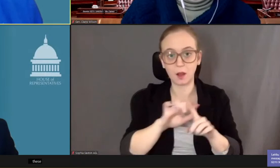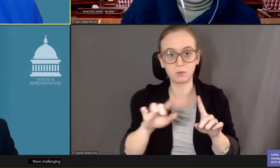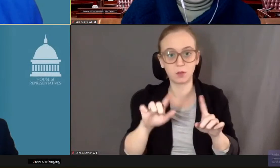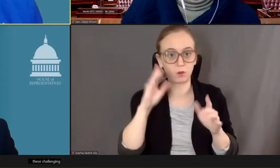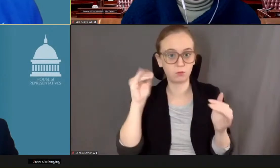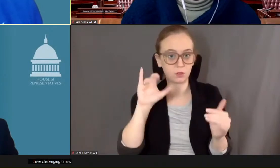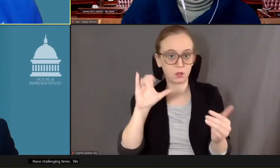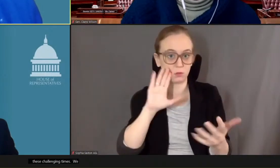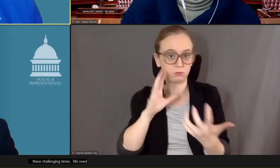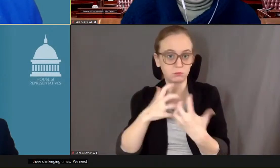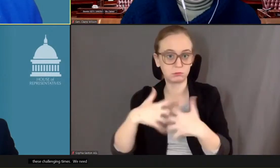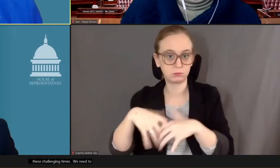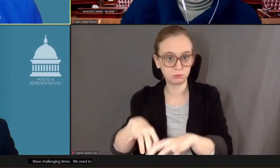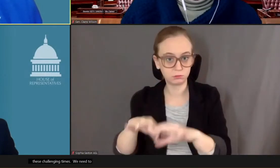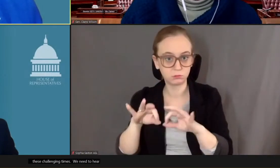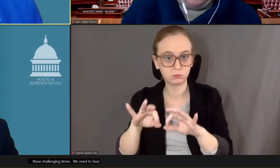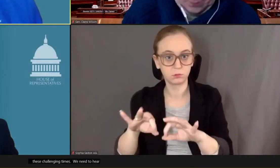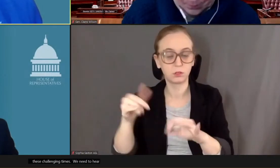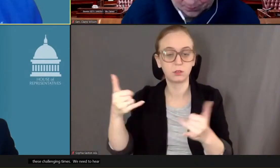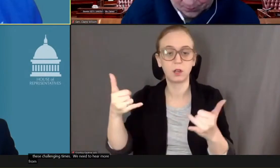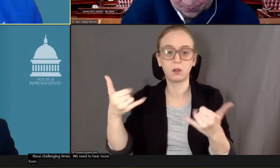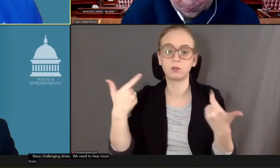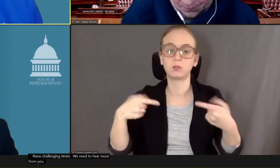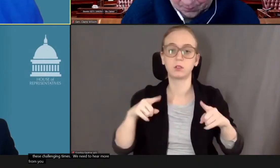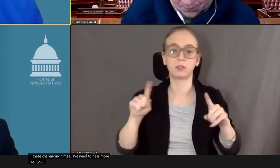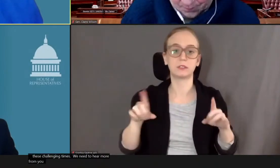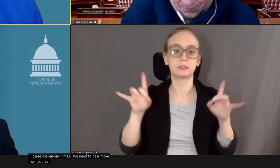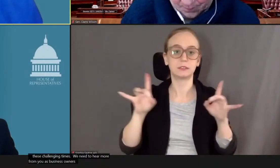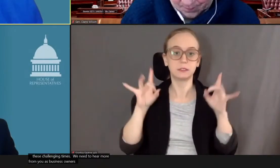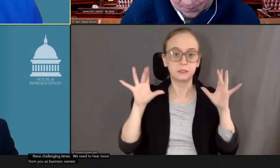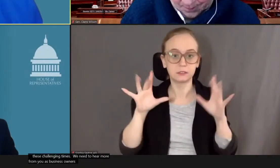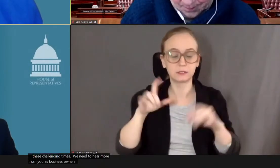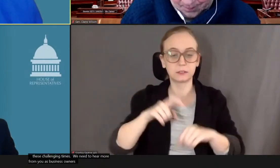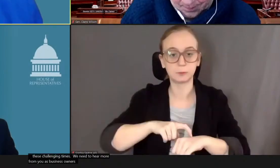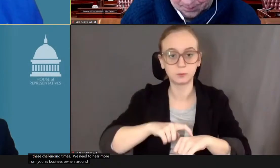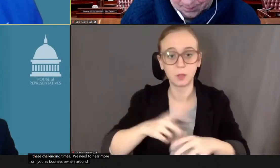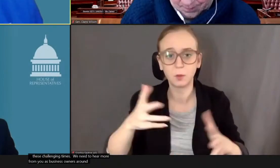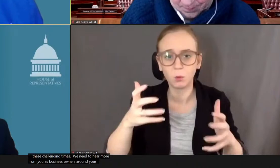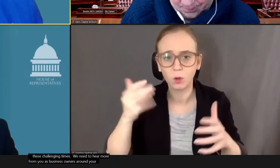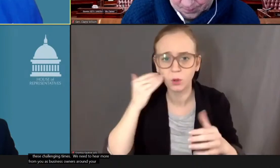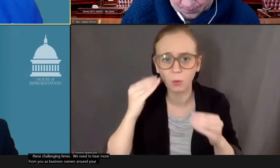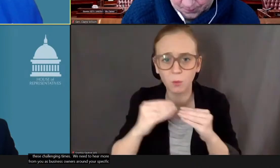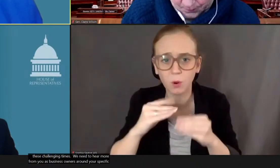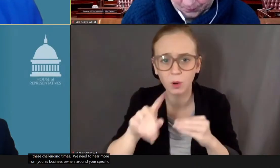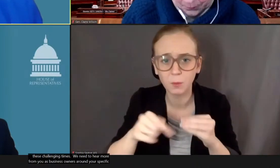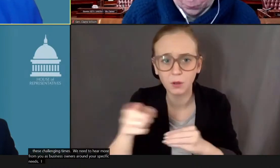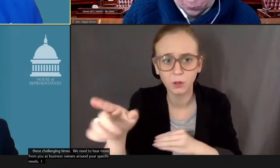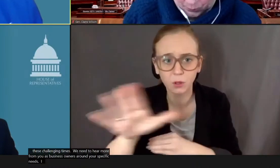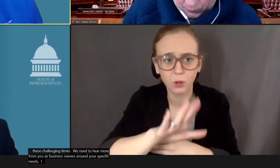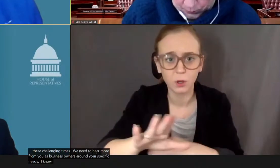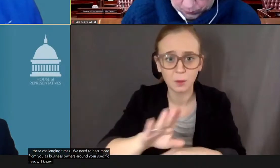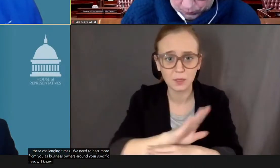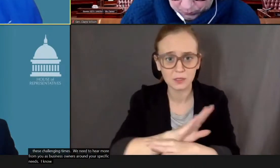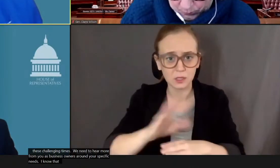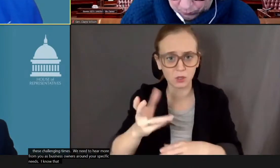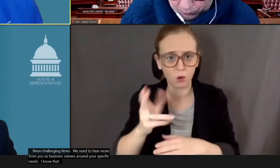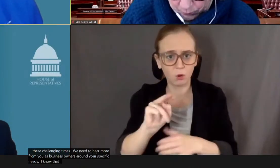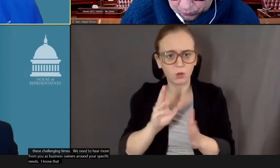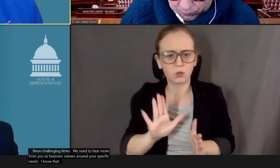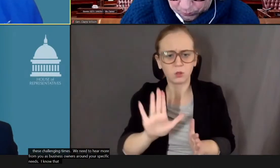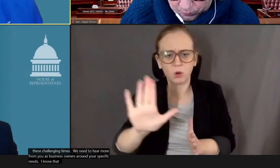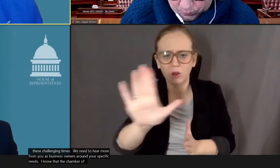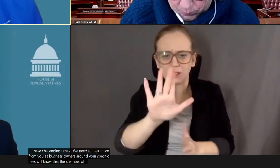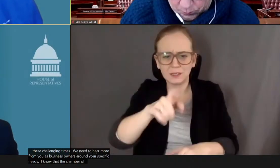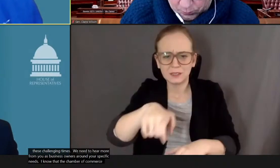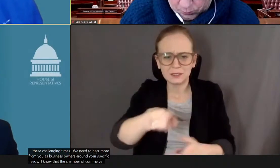hear more from you as business owners around your specific needs. I know that the Chamber of Commerce is working on